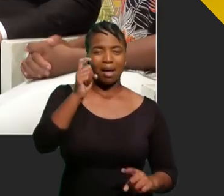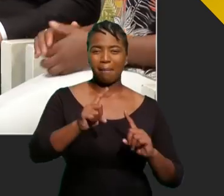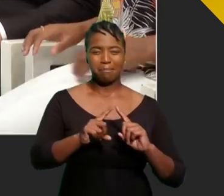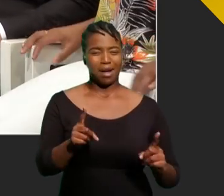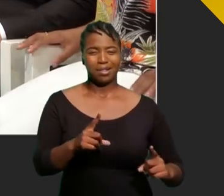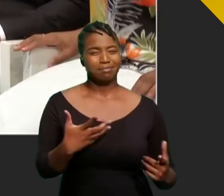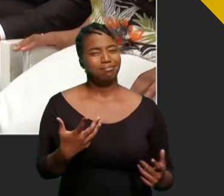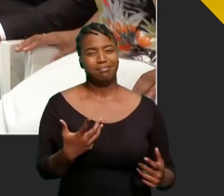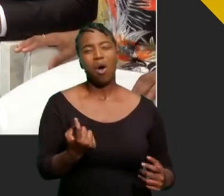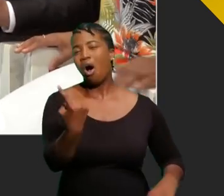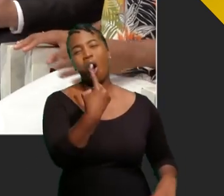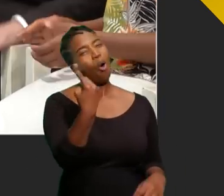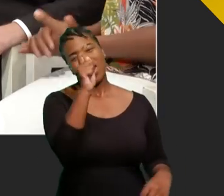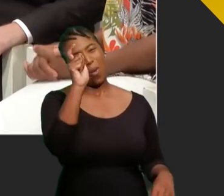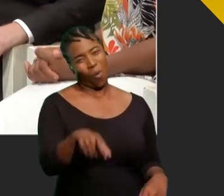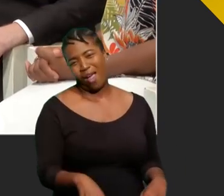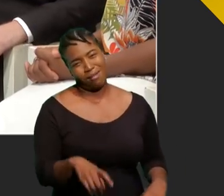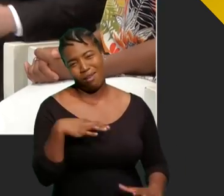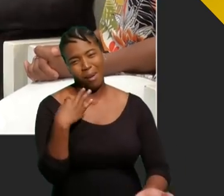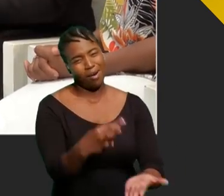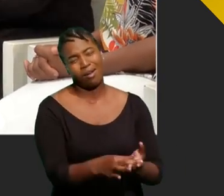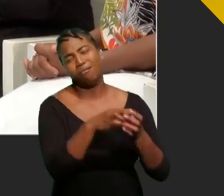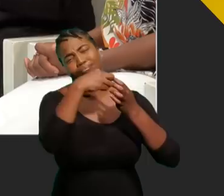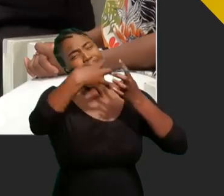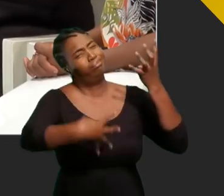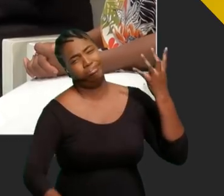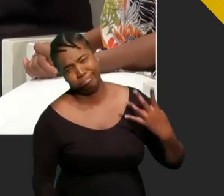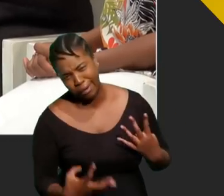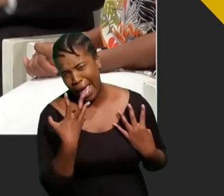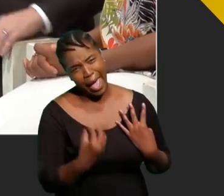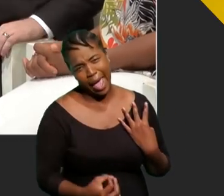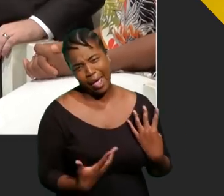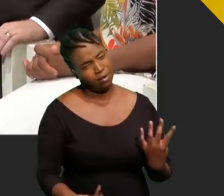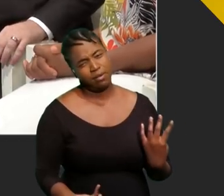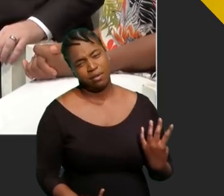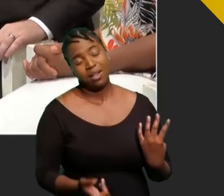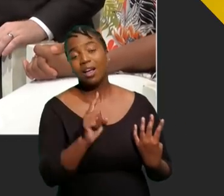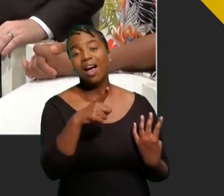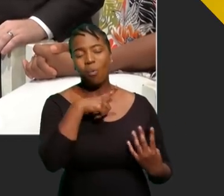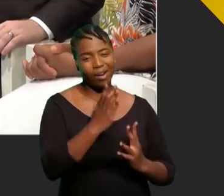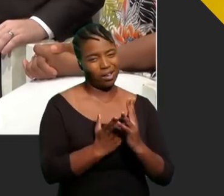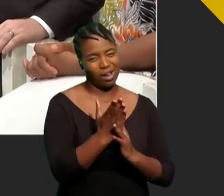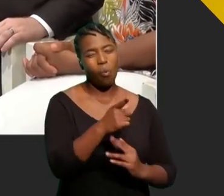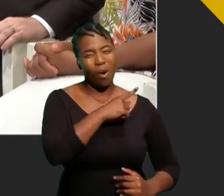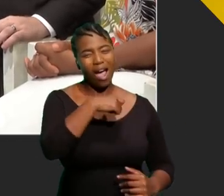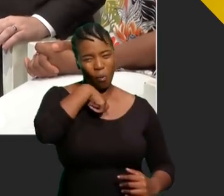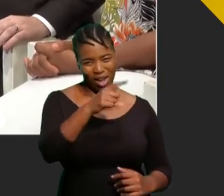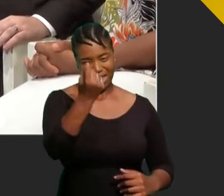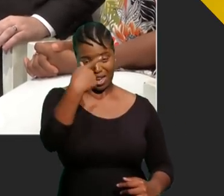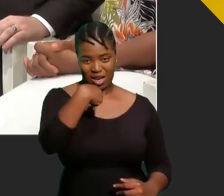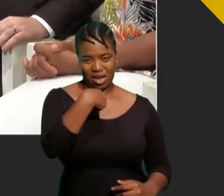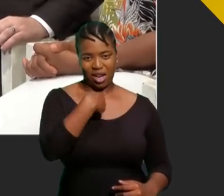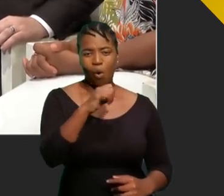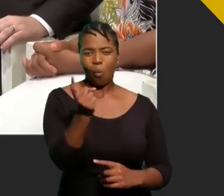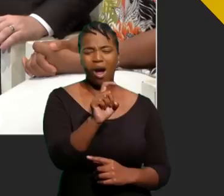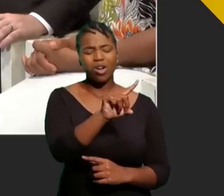only one, Hendrik. It wasn't the only recommendation. And also I want to ask you, just before you carry on there, because I want to understand king